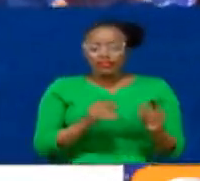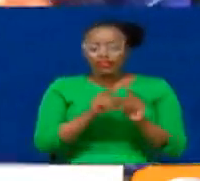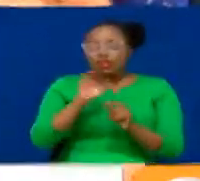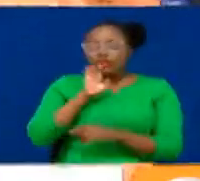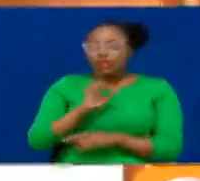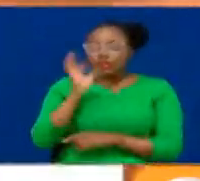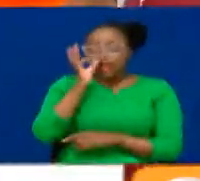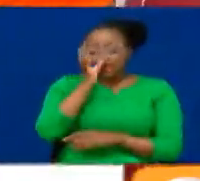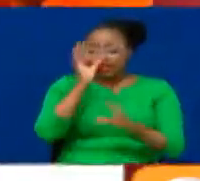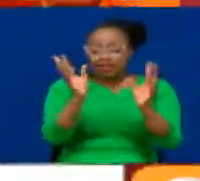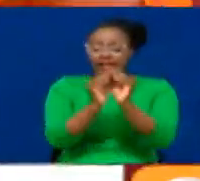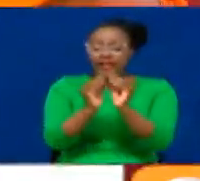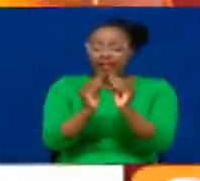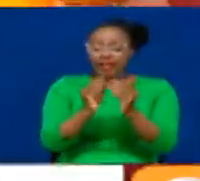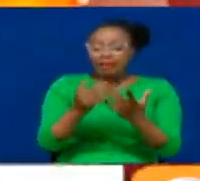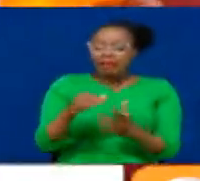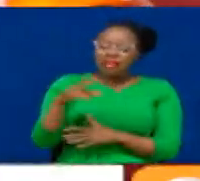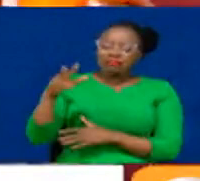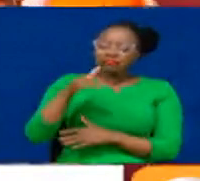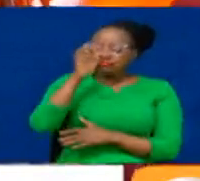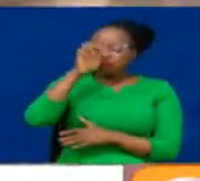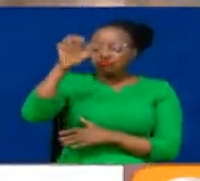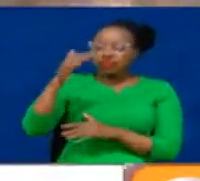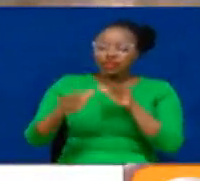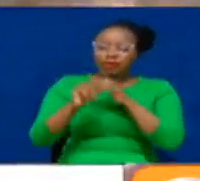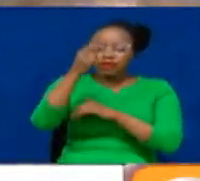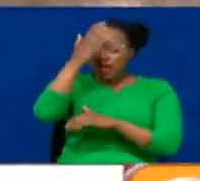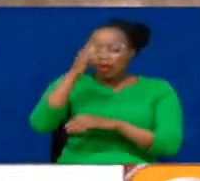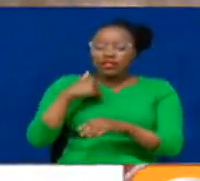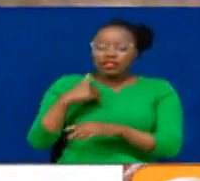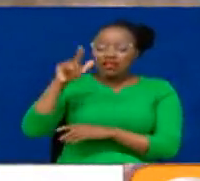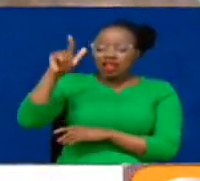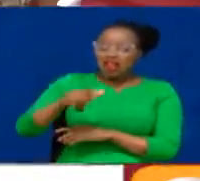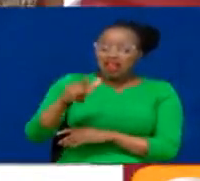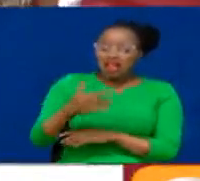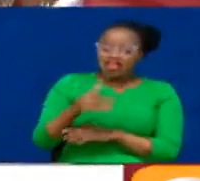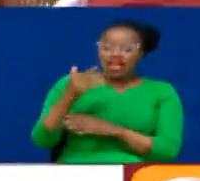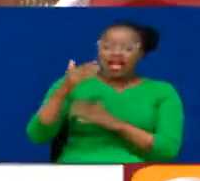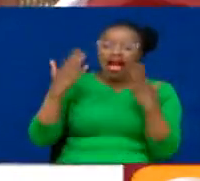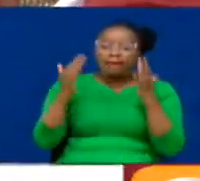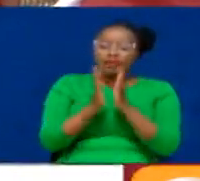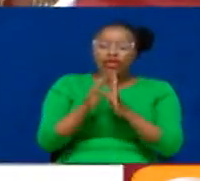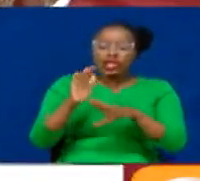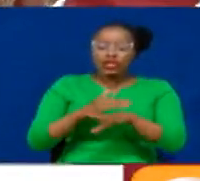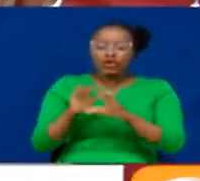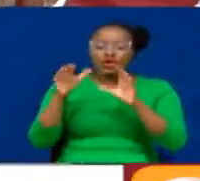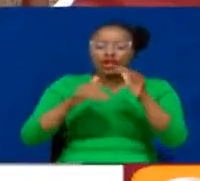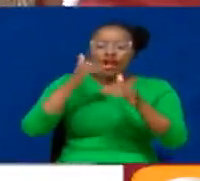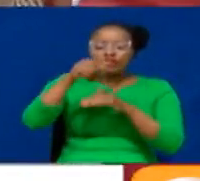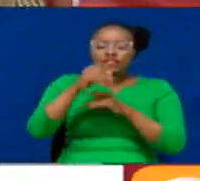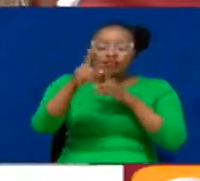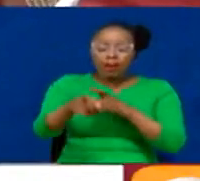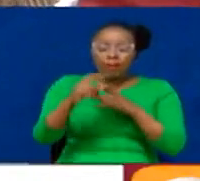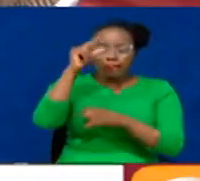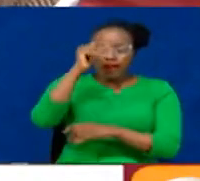Elders in the Nyeri meeting told of DP William Ruto accusing him of demeaning the Agikuyu and the Meru communities following his